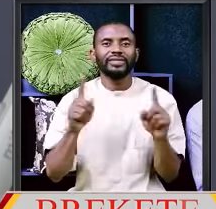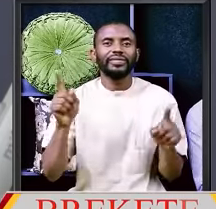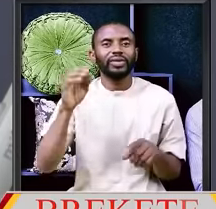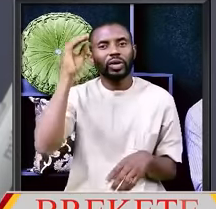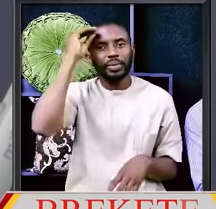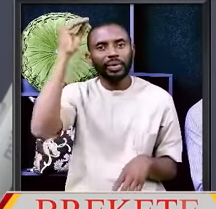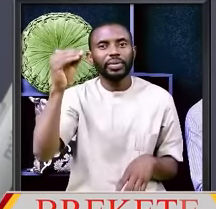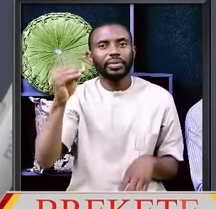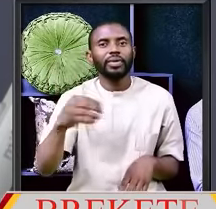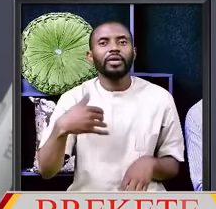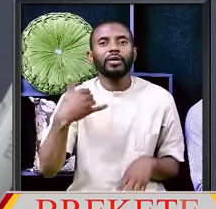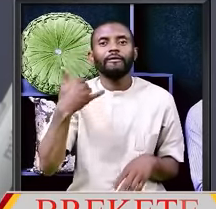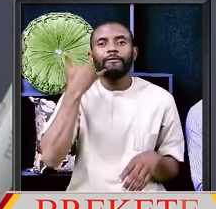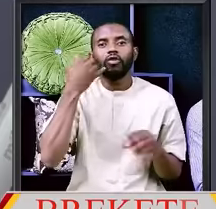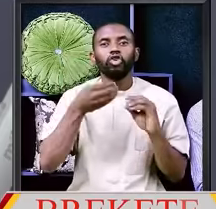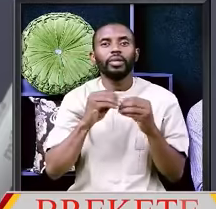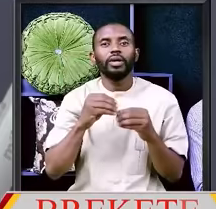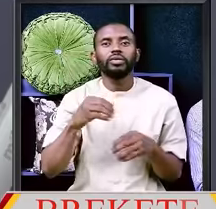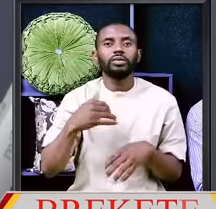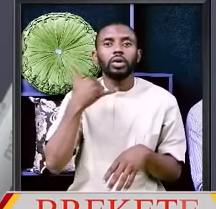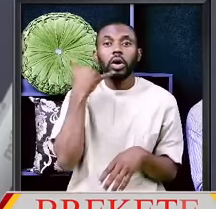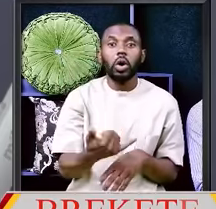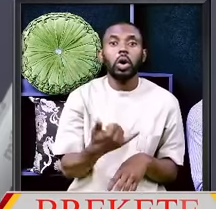The number to call na